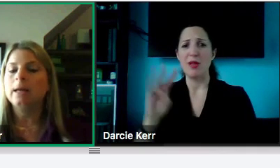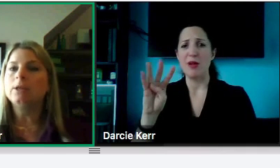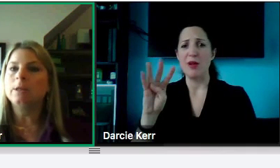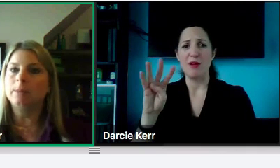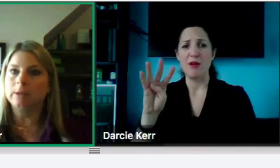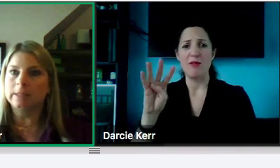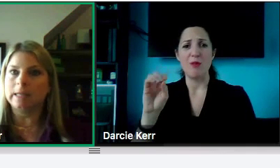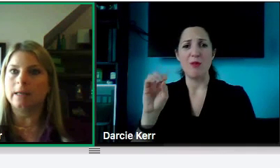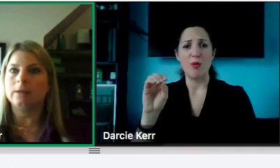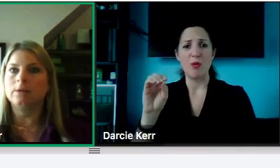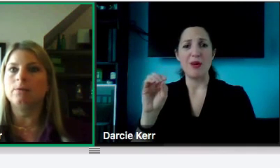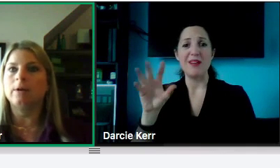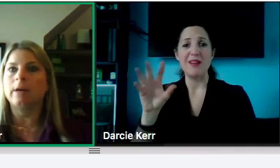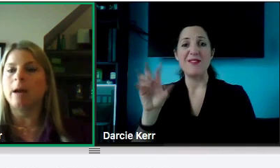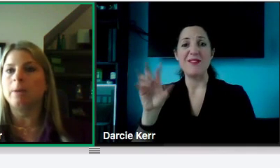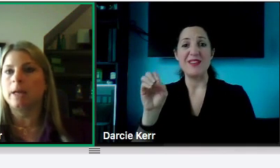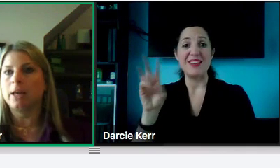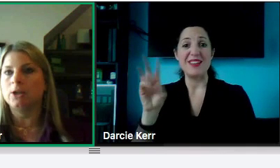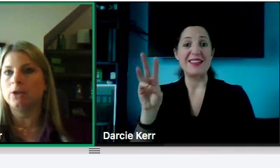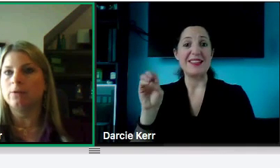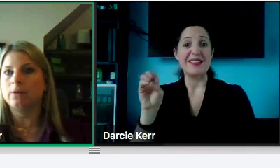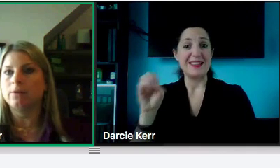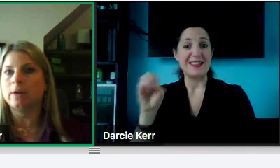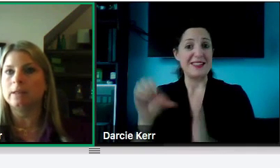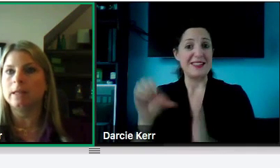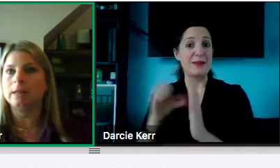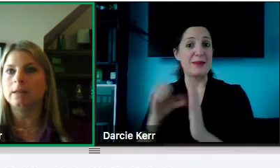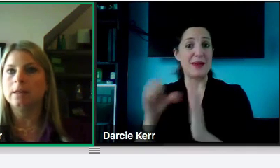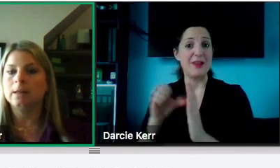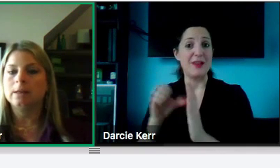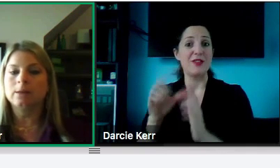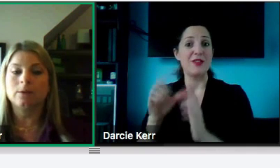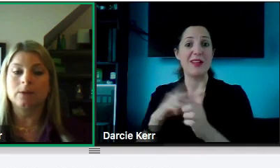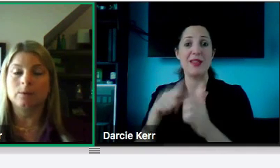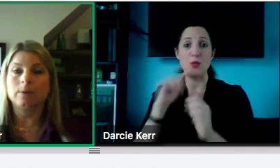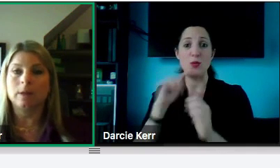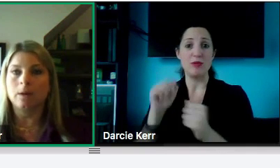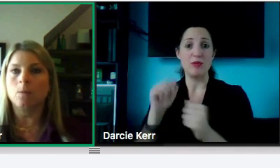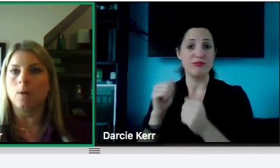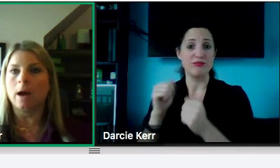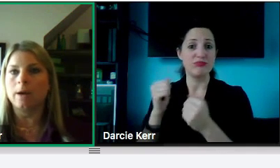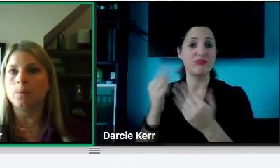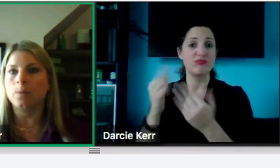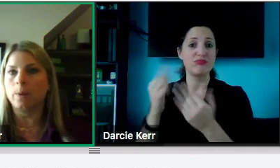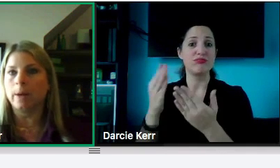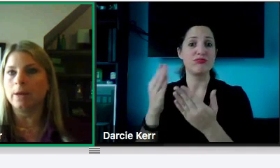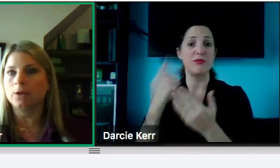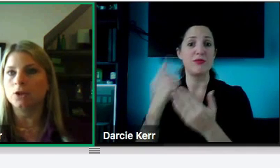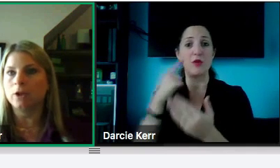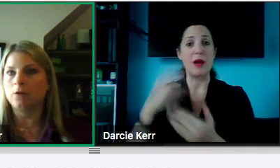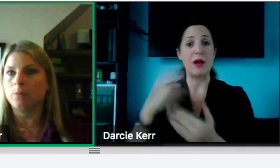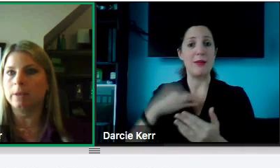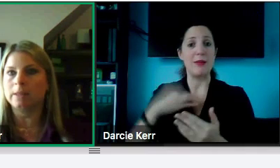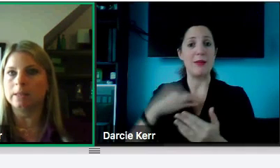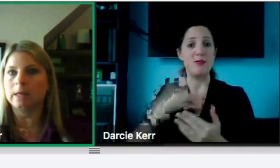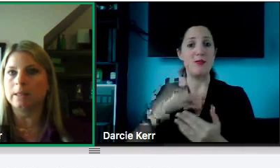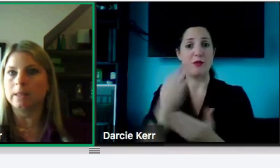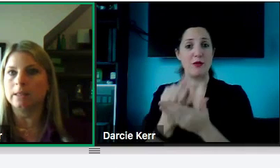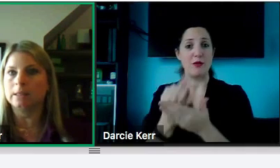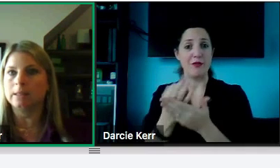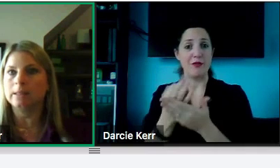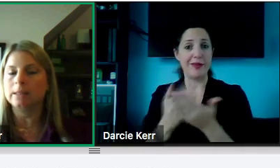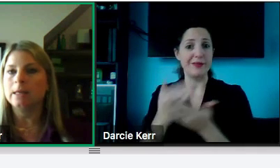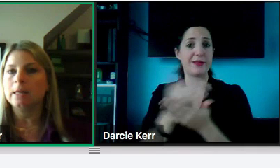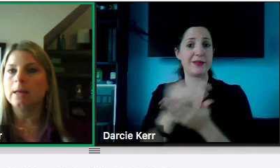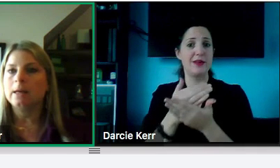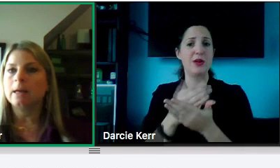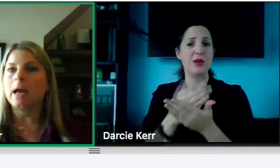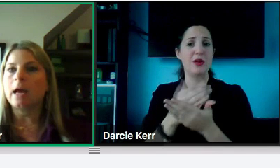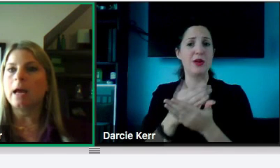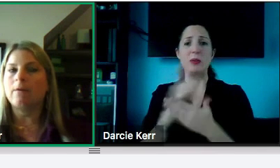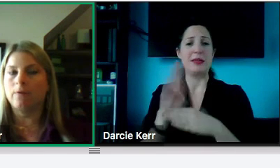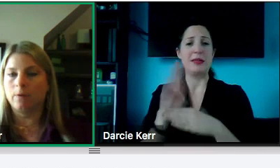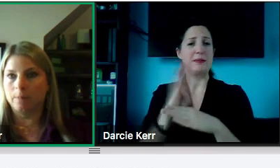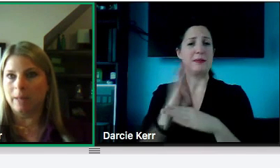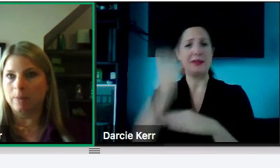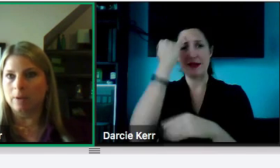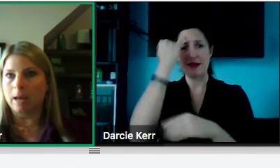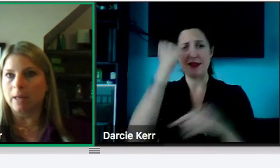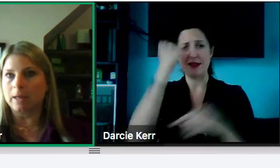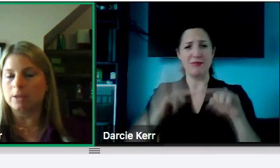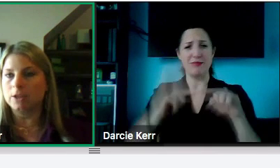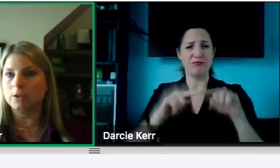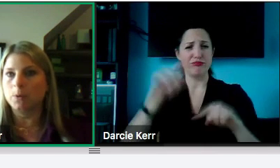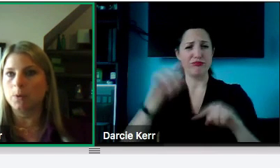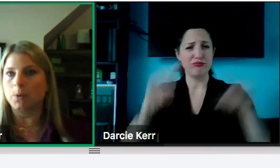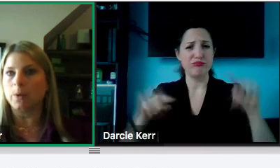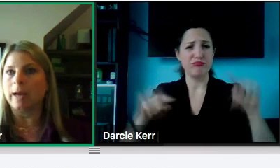plan to present for an application for funding. So there's a really wide range of business ideas for